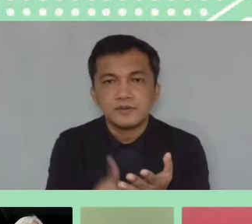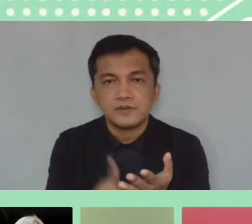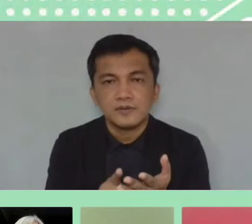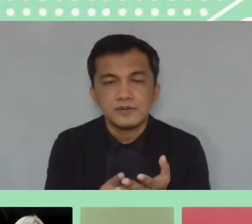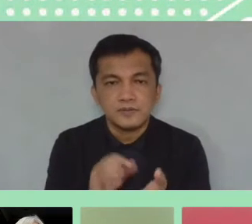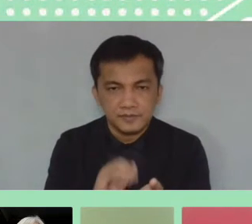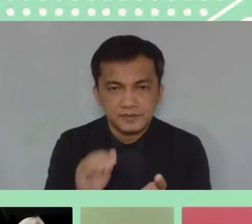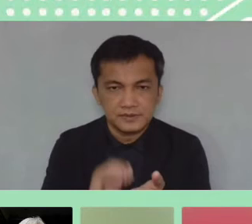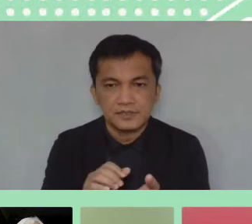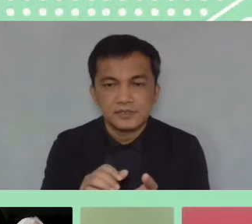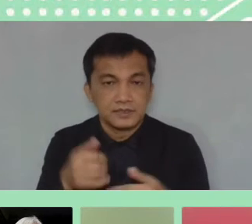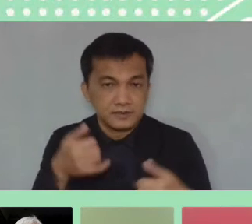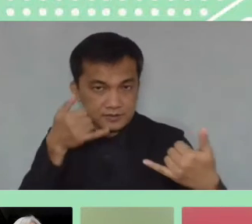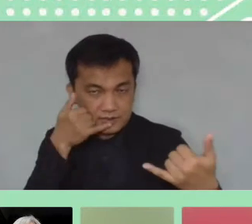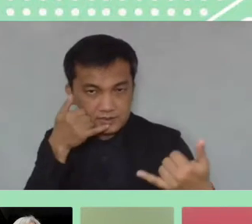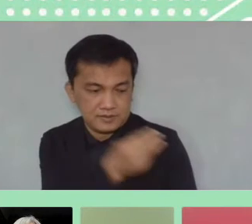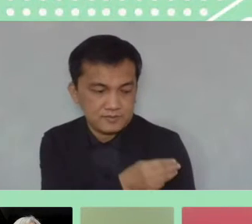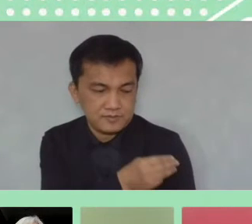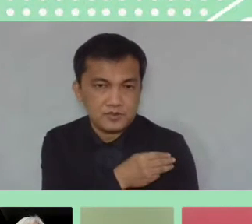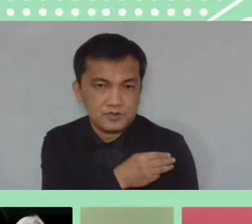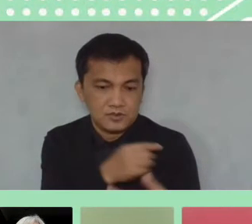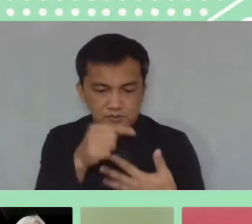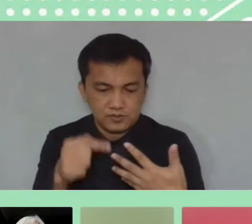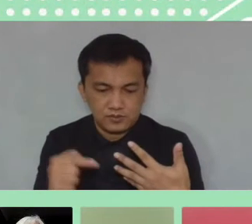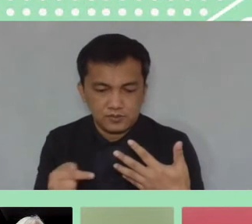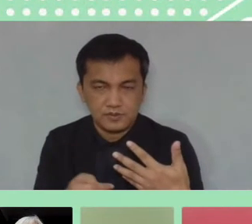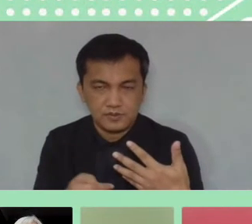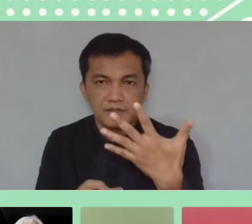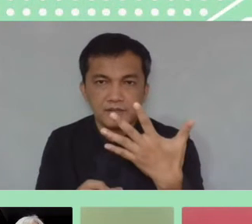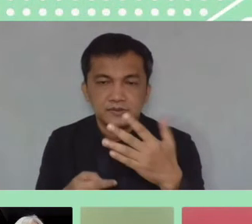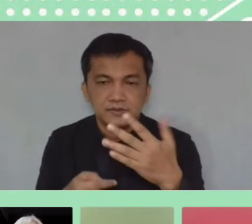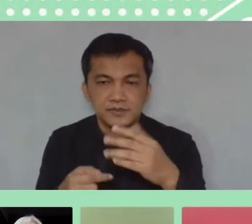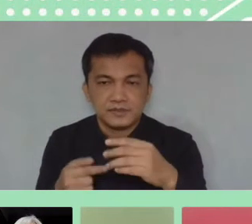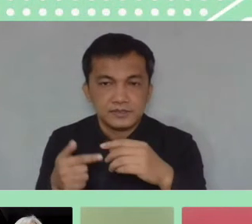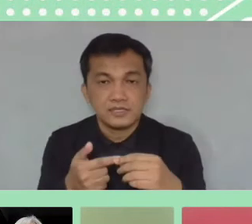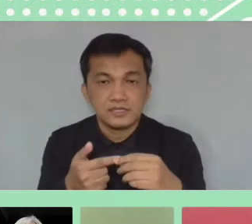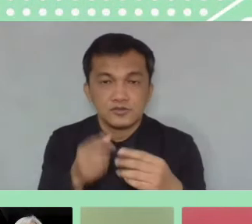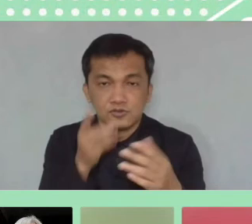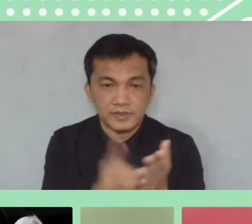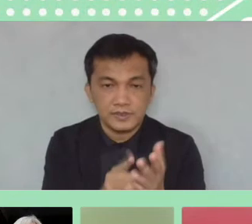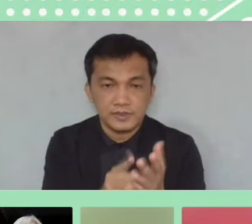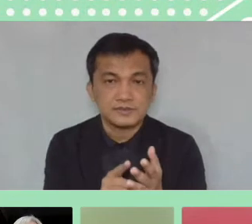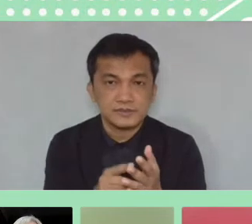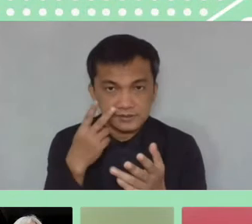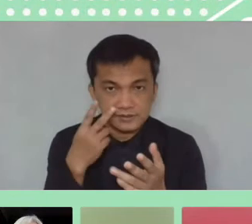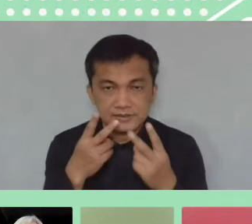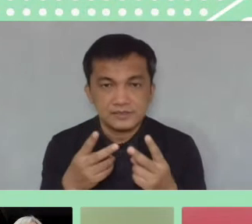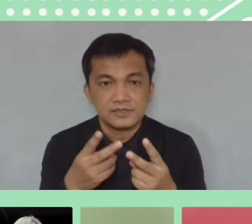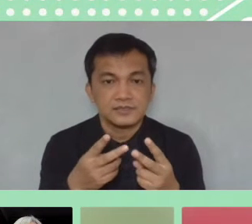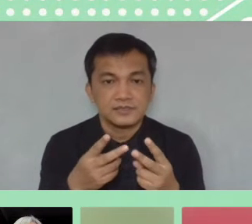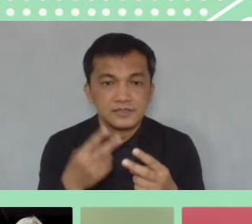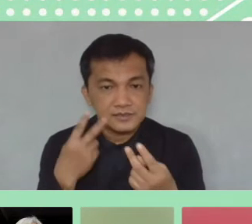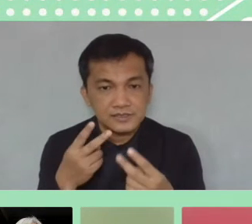circular about the practice of telemedicine, and all the 5 guidance documents that you see here on the screen and which you can